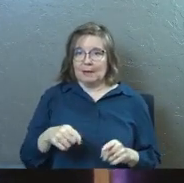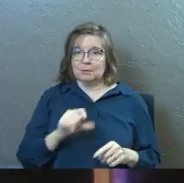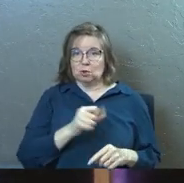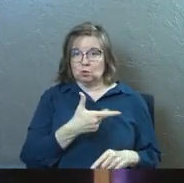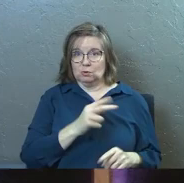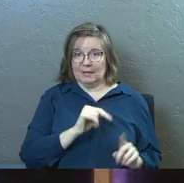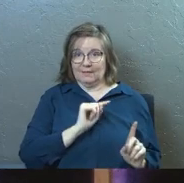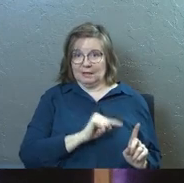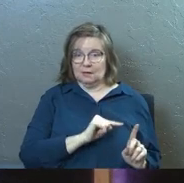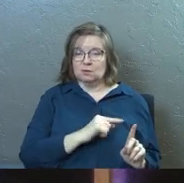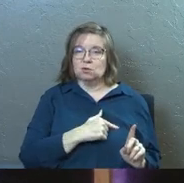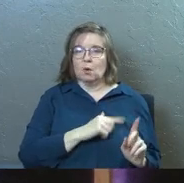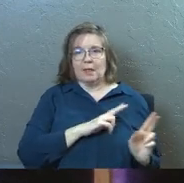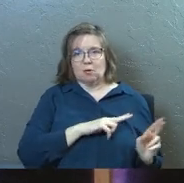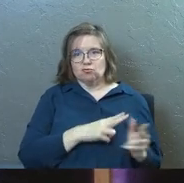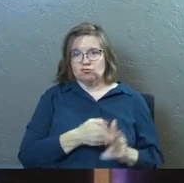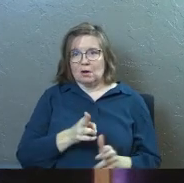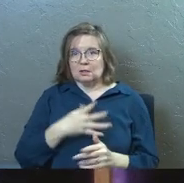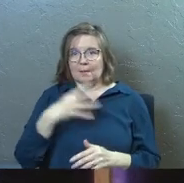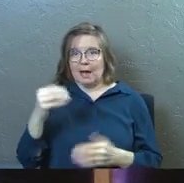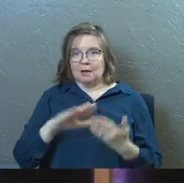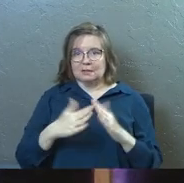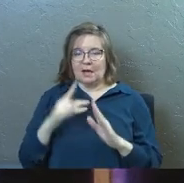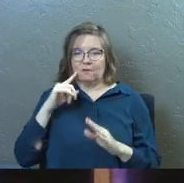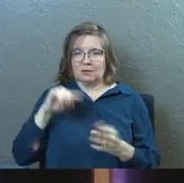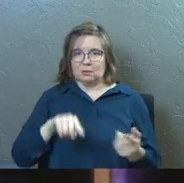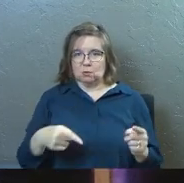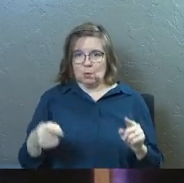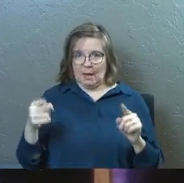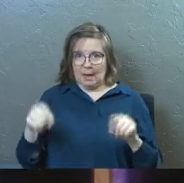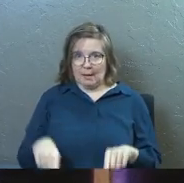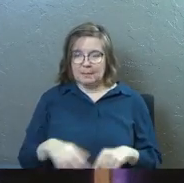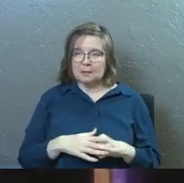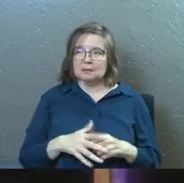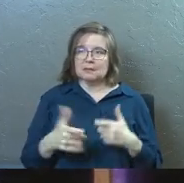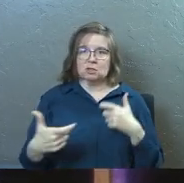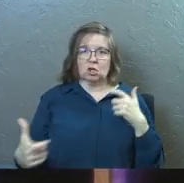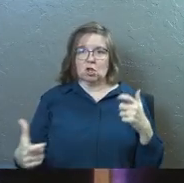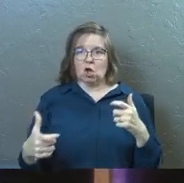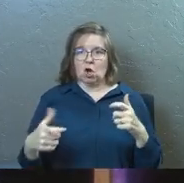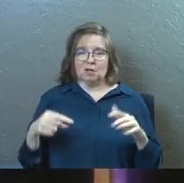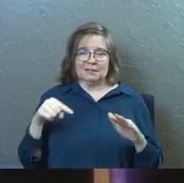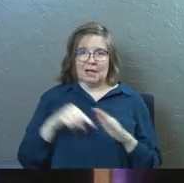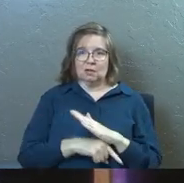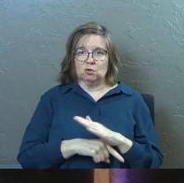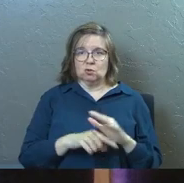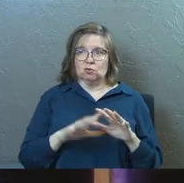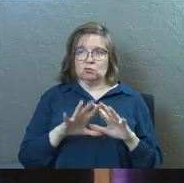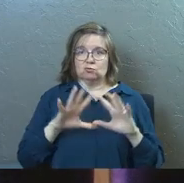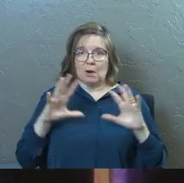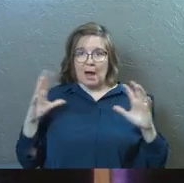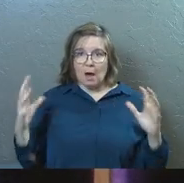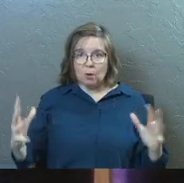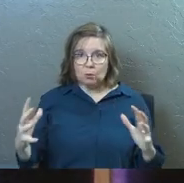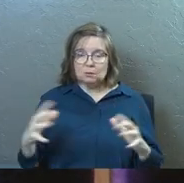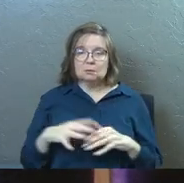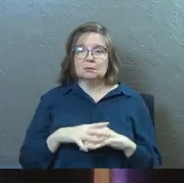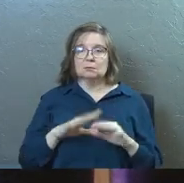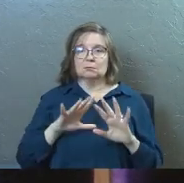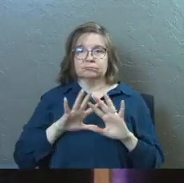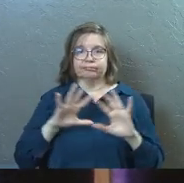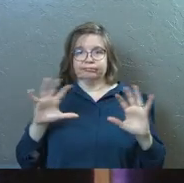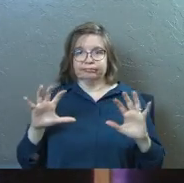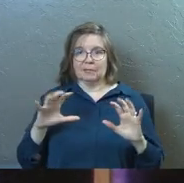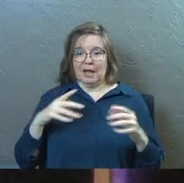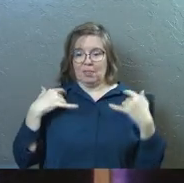to Stephen. So they have to rush him out of town for this to happen. It's a large execution crowd. And